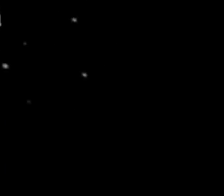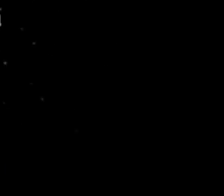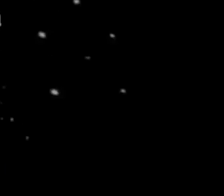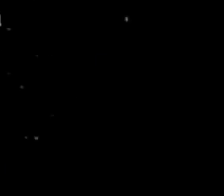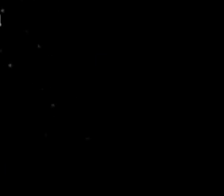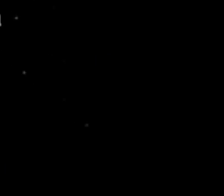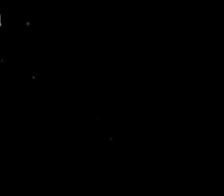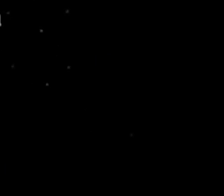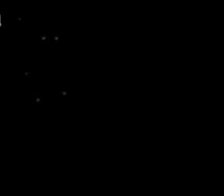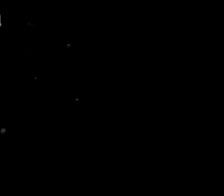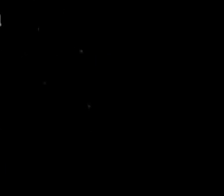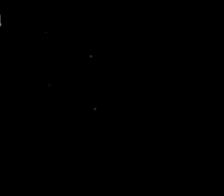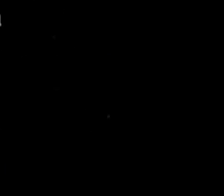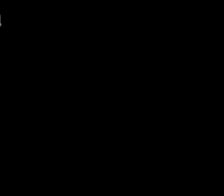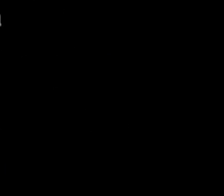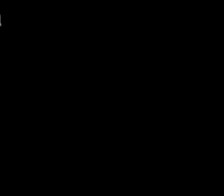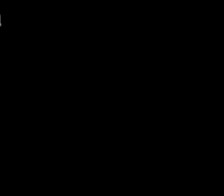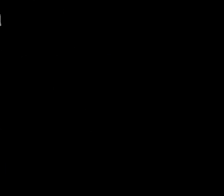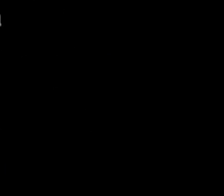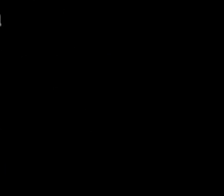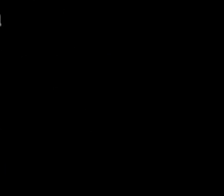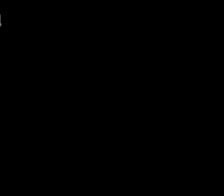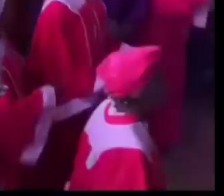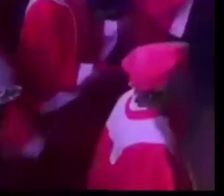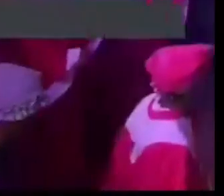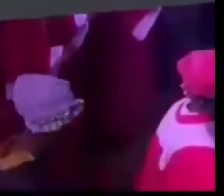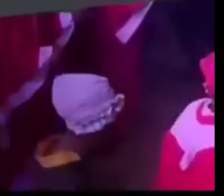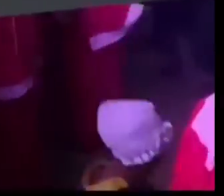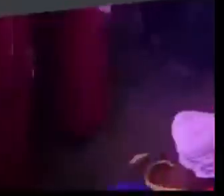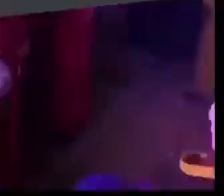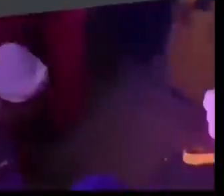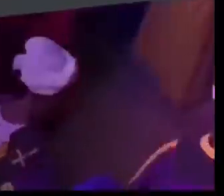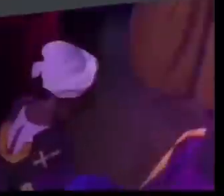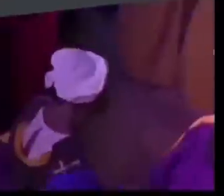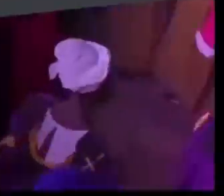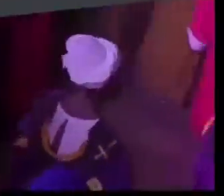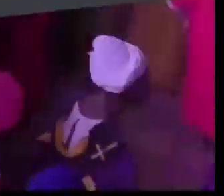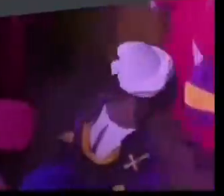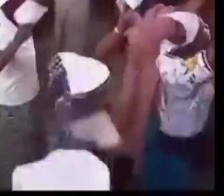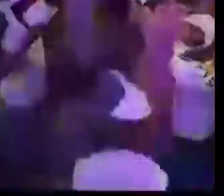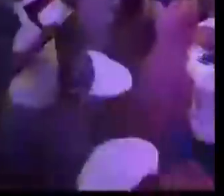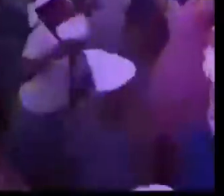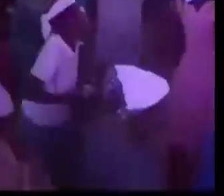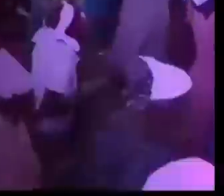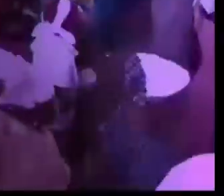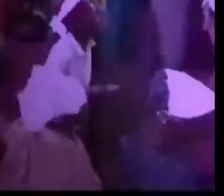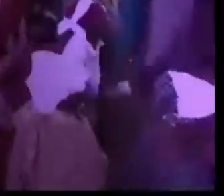headquarters. She be about Boston. Barry with you. Airport area, Lucky and Bado. She be about Masquire Press Concert. The